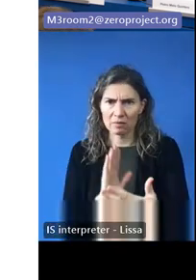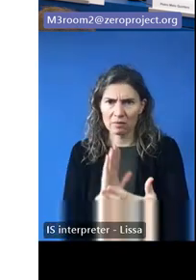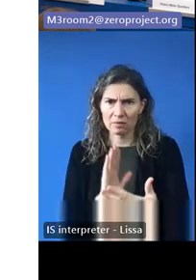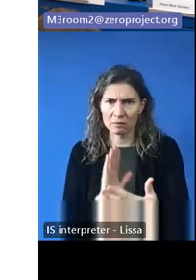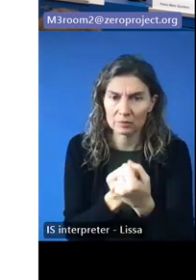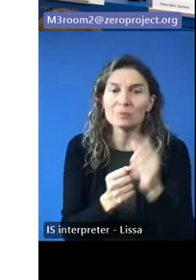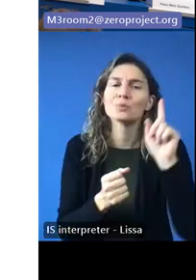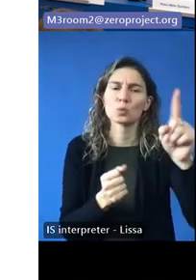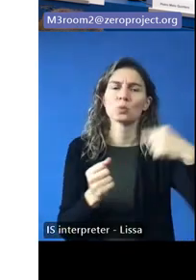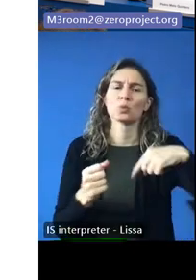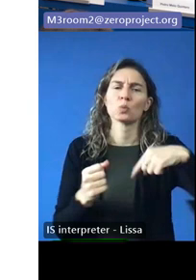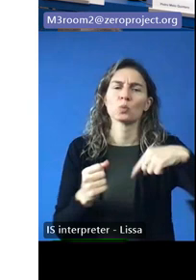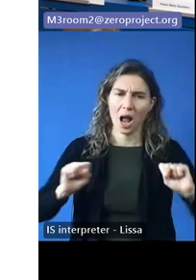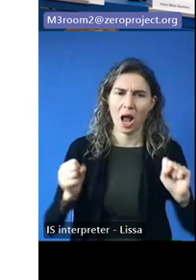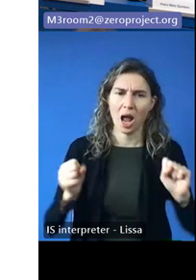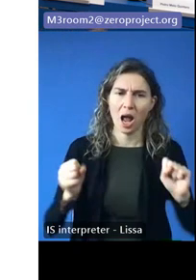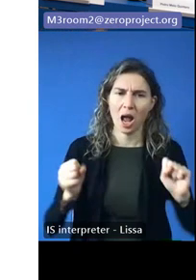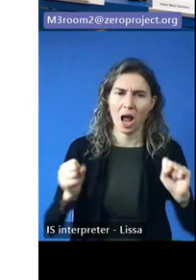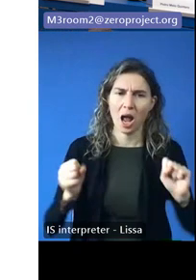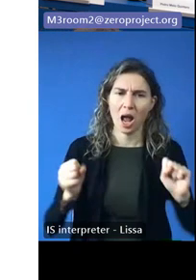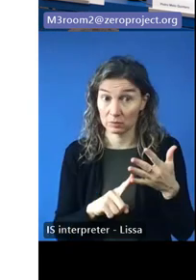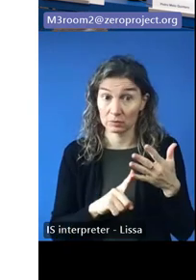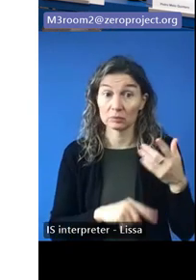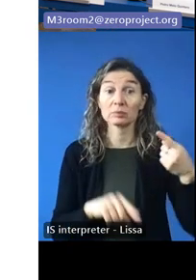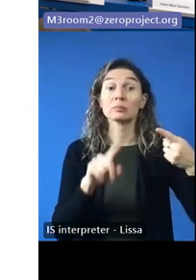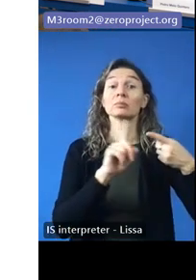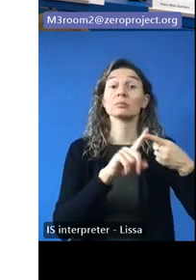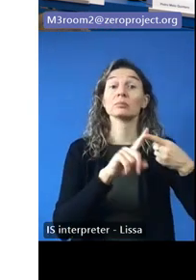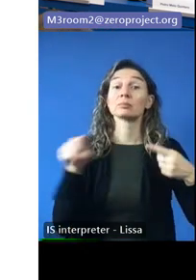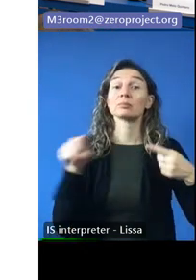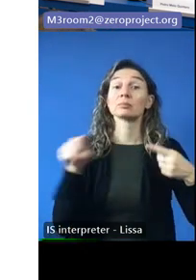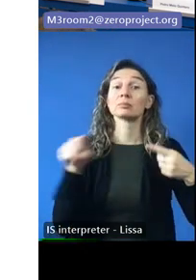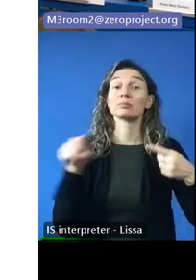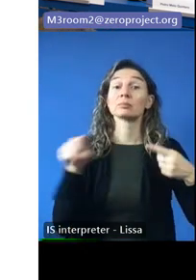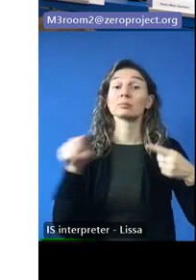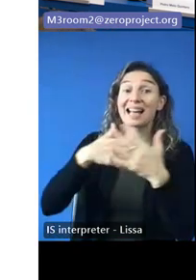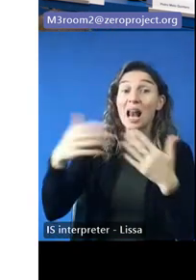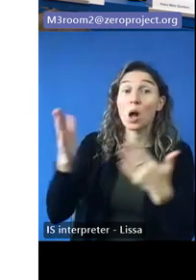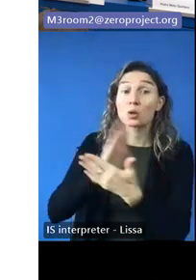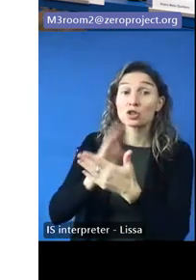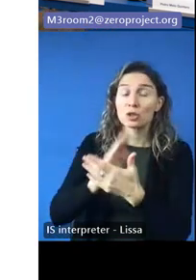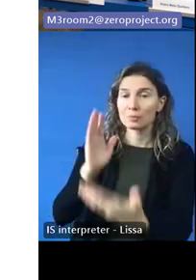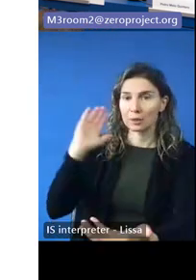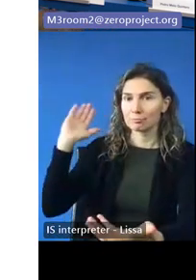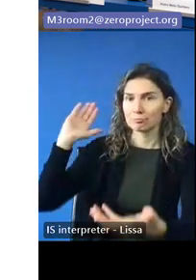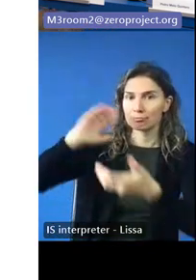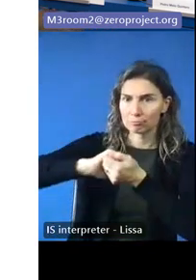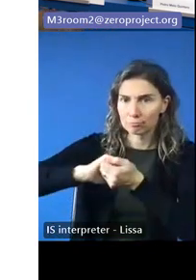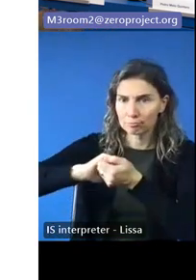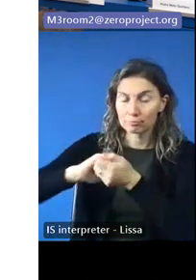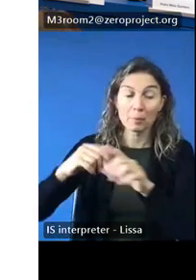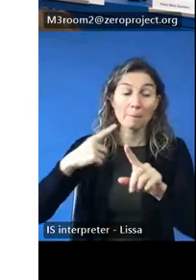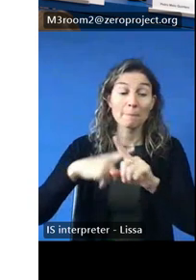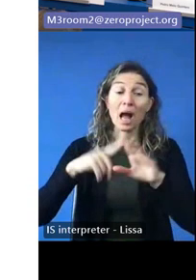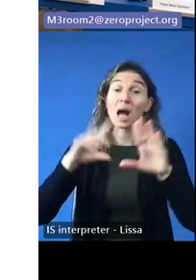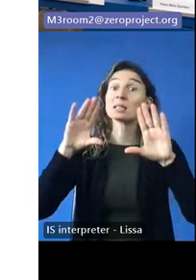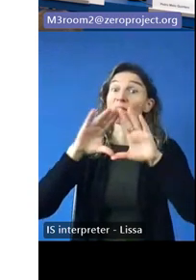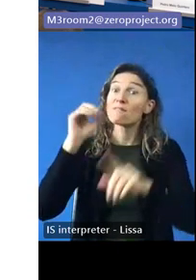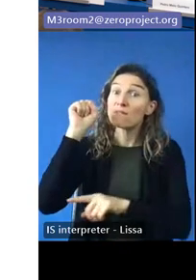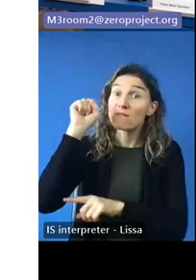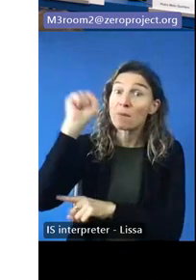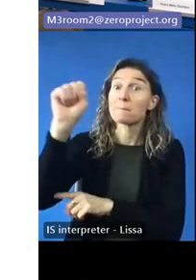We formed an alliance with the most important association of Mexican Sign Language interpreters and with feminist organizations.